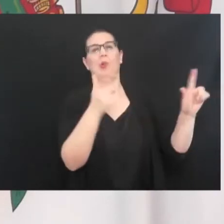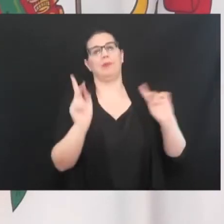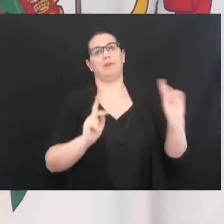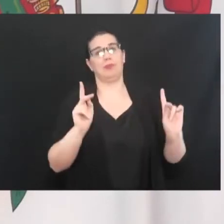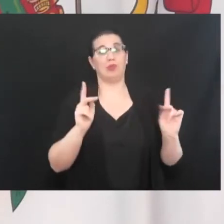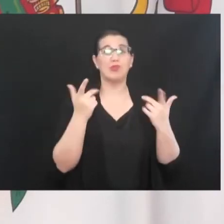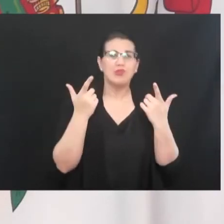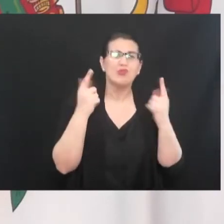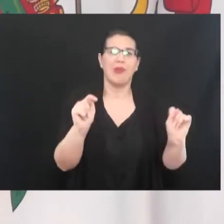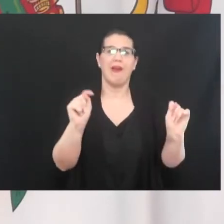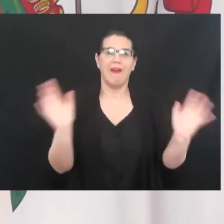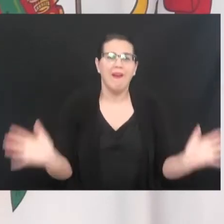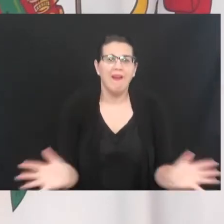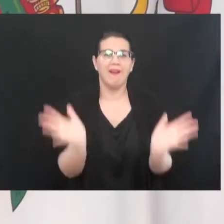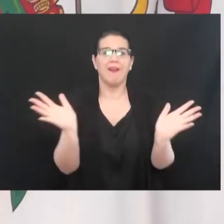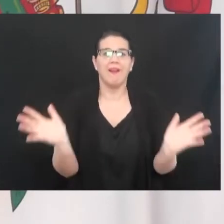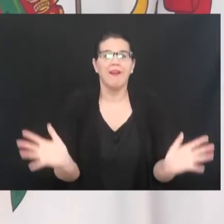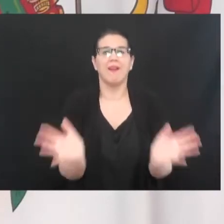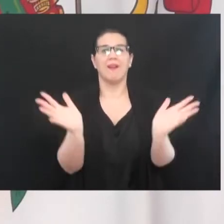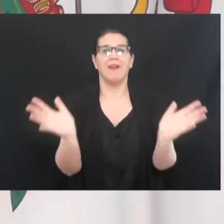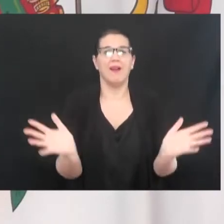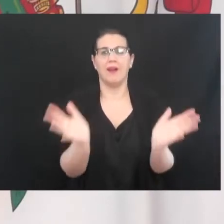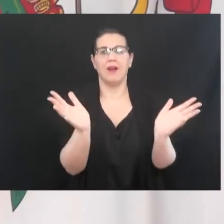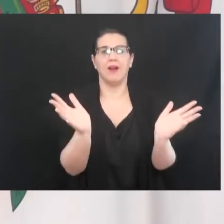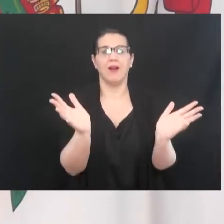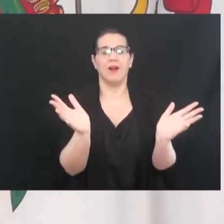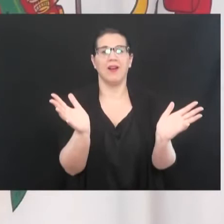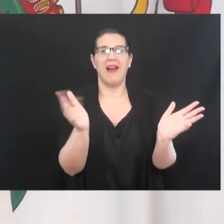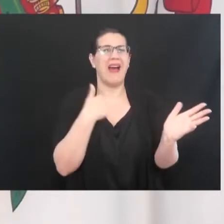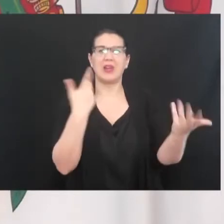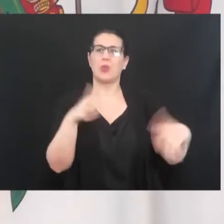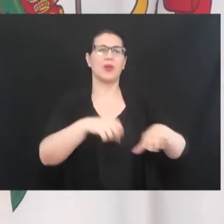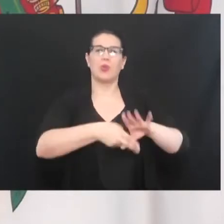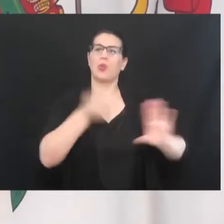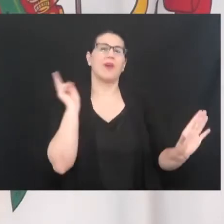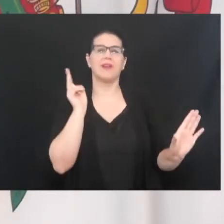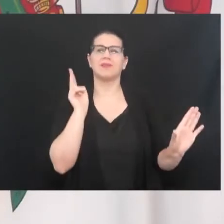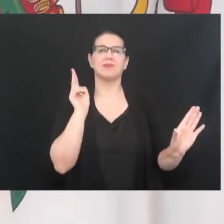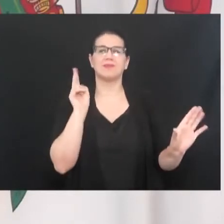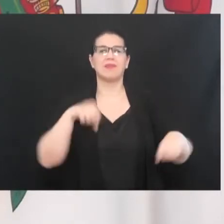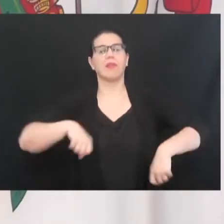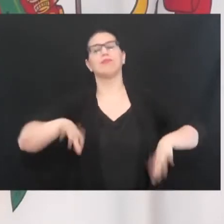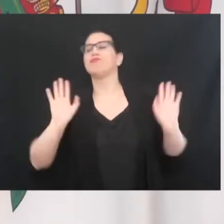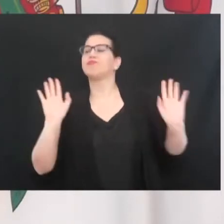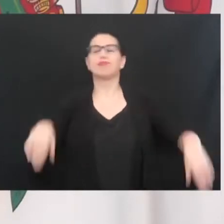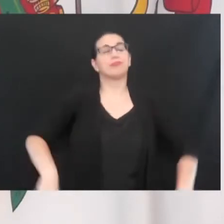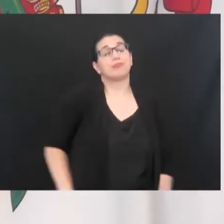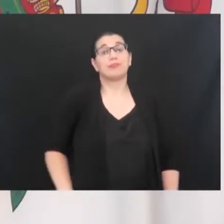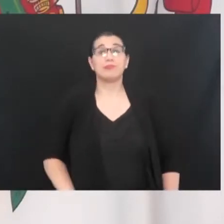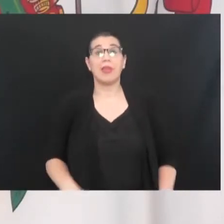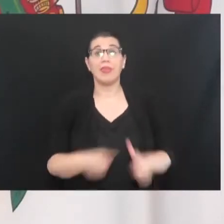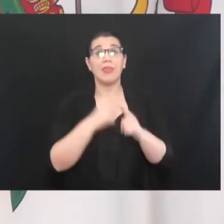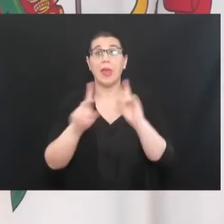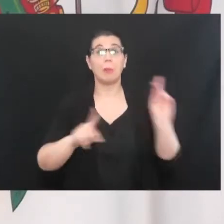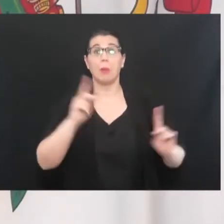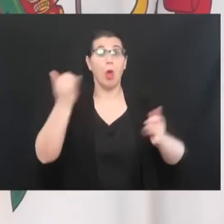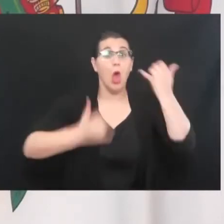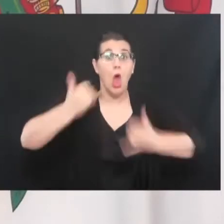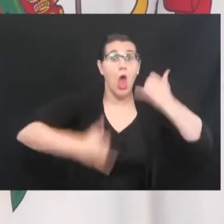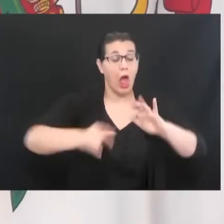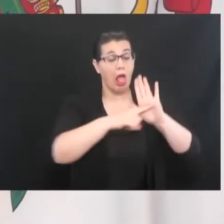can, rather than just walk away and then awaken to a situation to where everybody calls and they